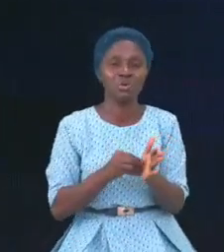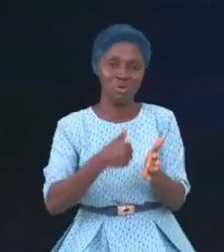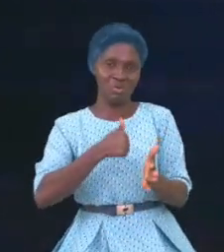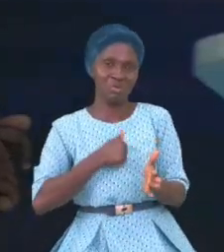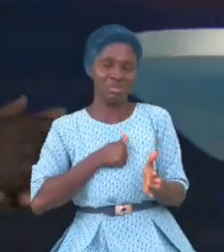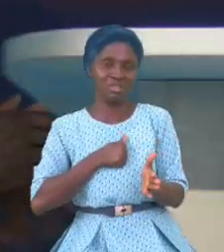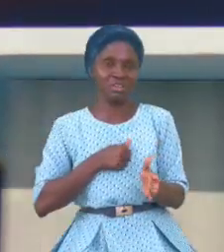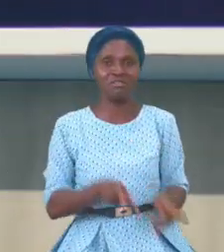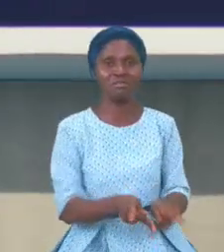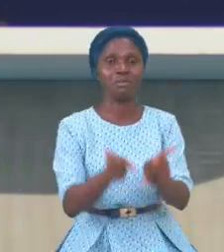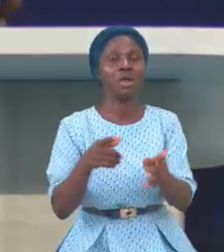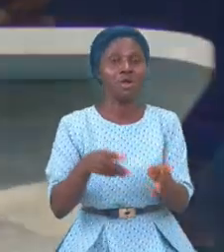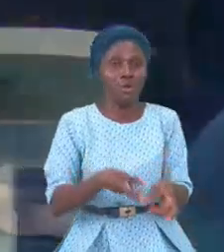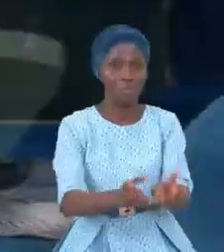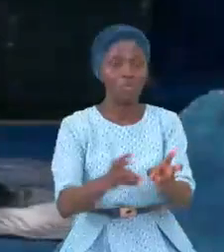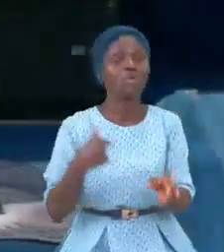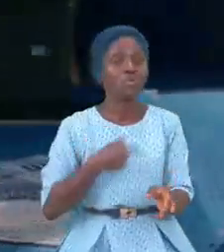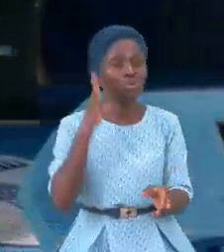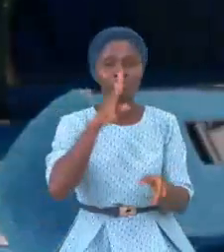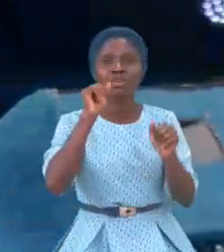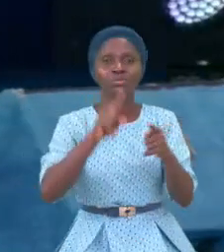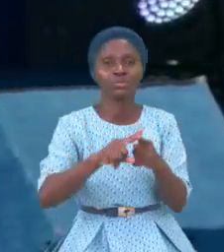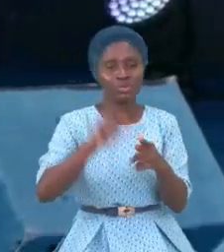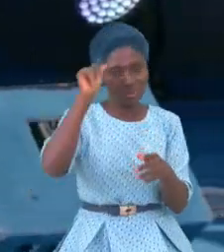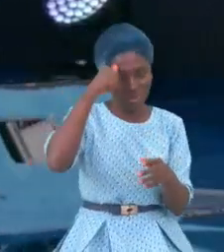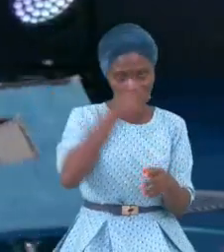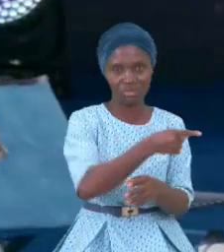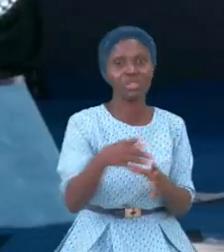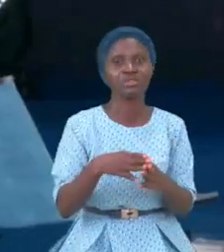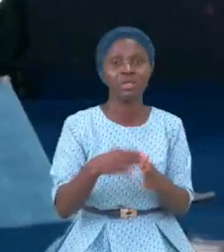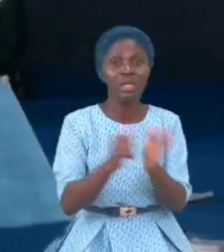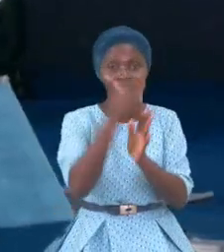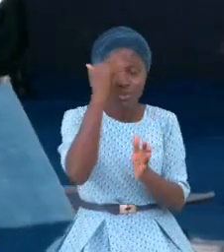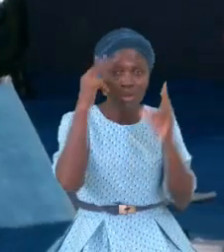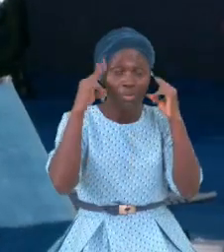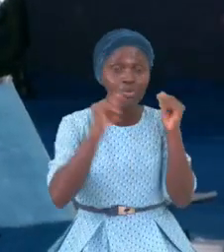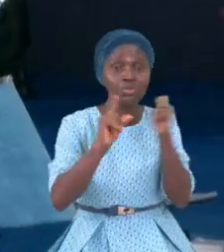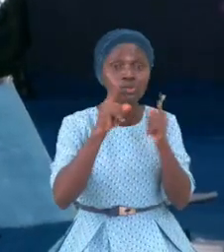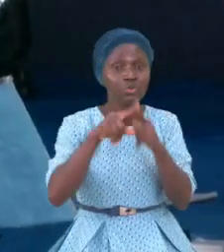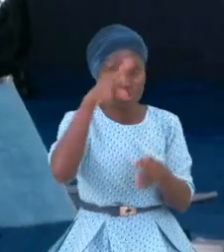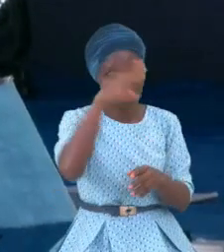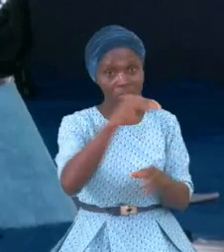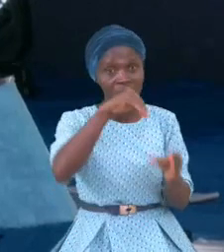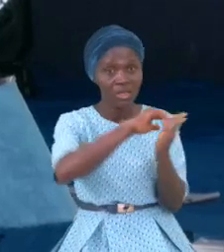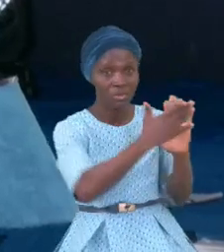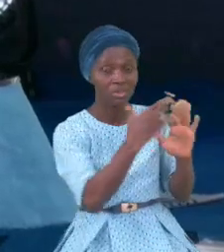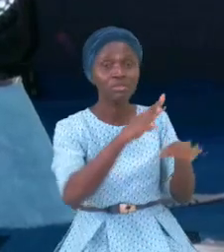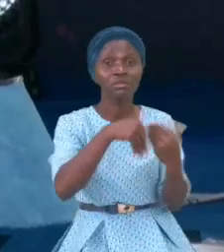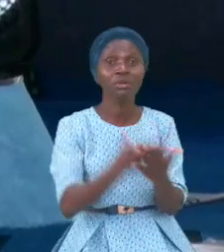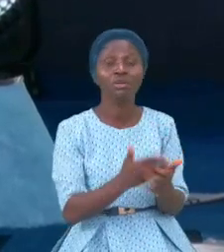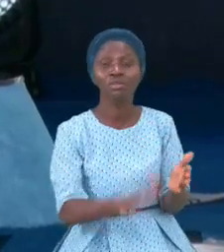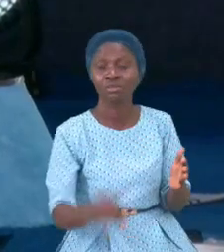you. That's why Moses spoke to him in the sight of all Israel, and he said